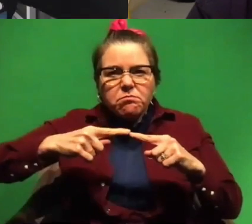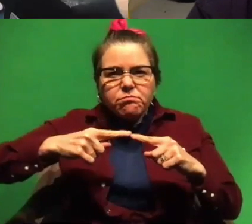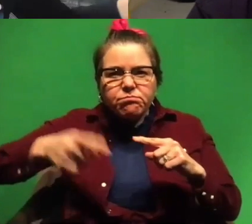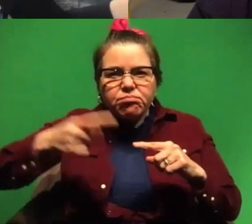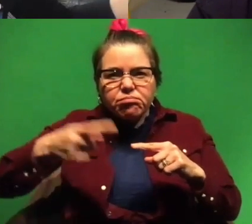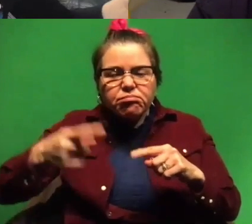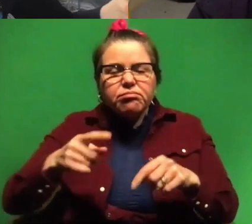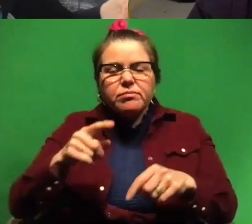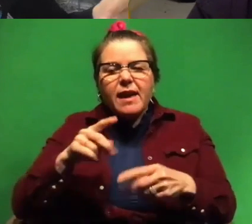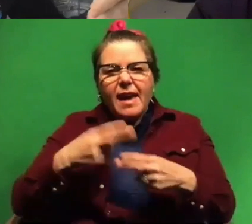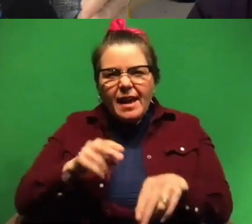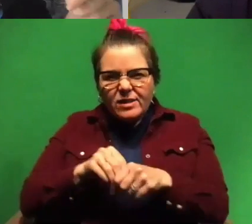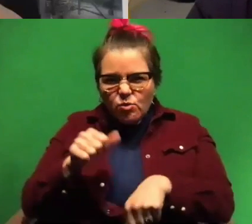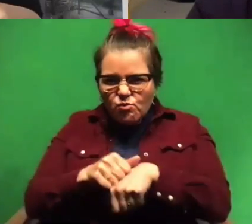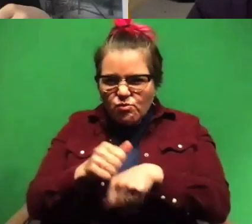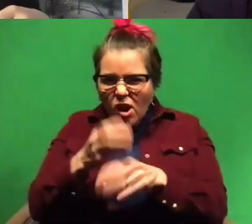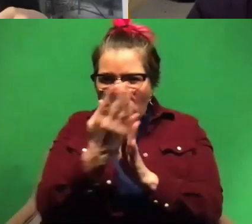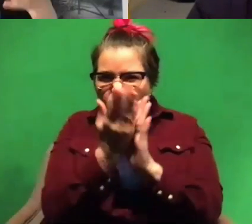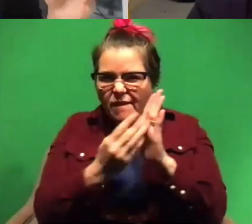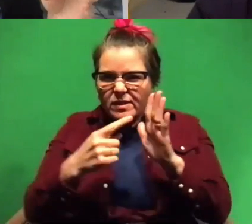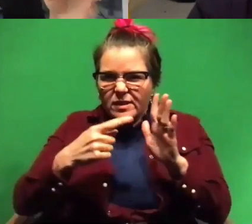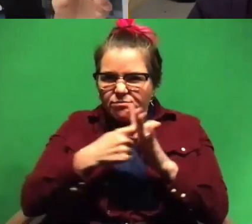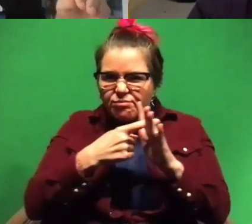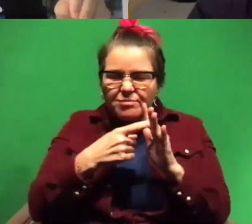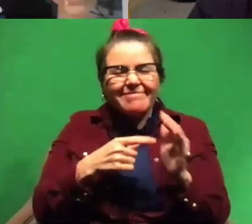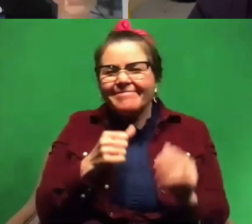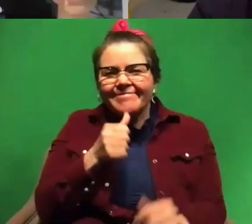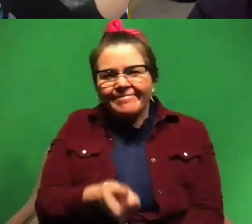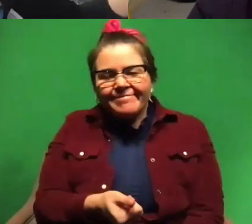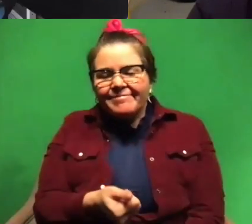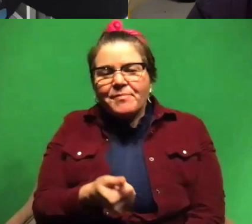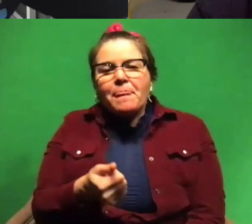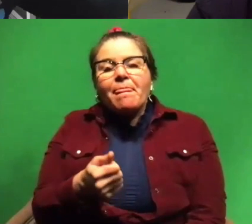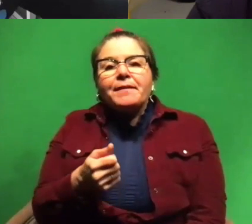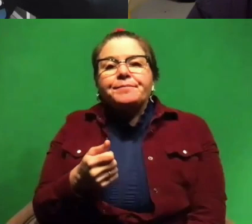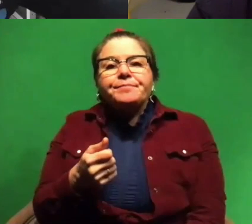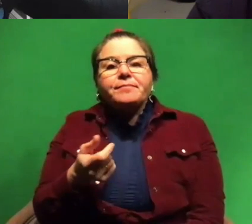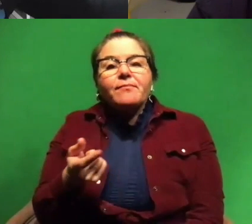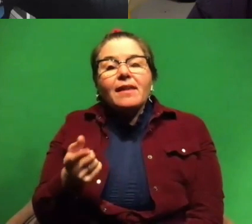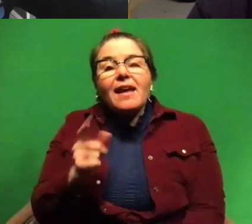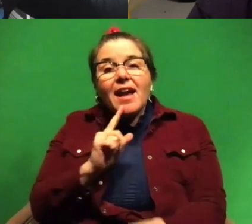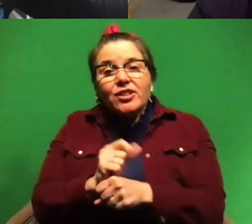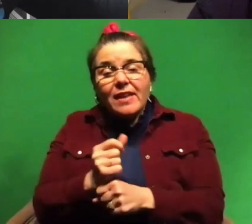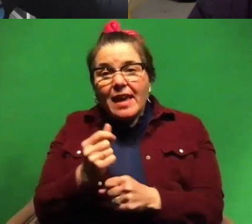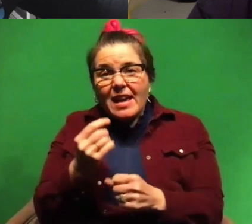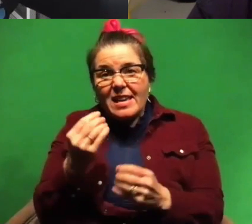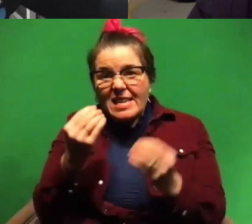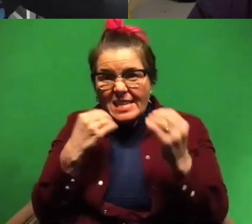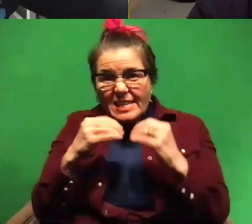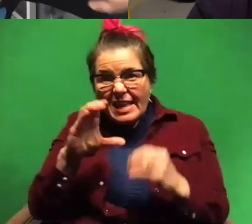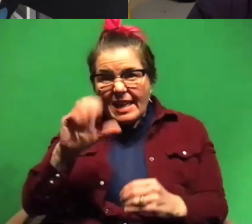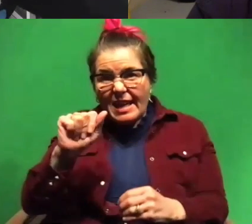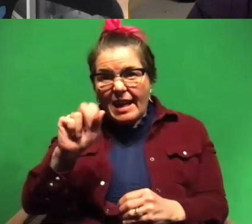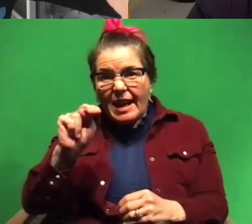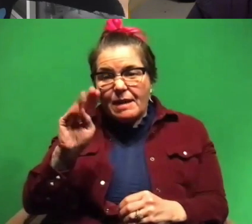rock crevices and stuff like that. But they're not. They actually cannibalize eggs. So like in the zoo,